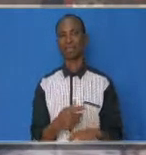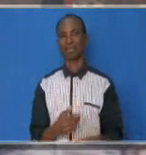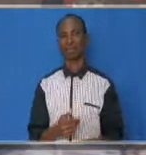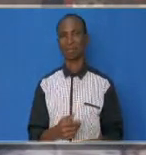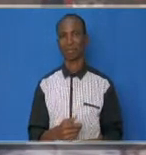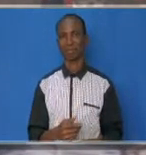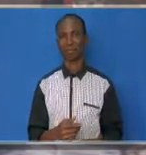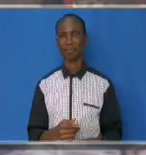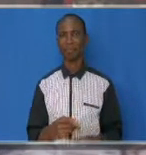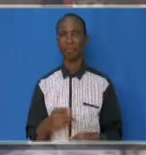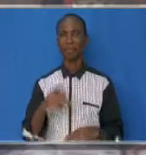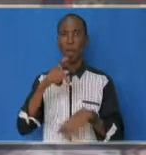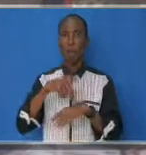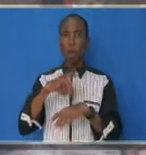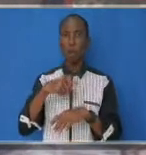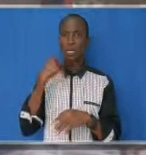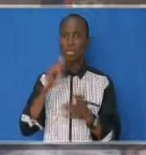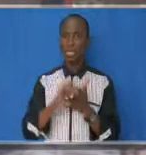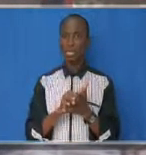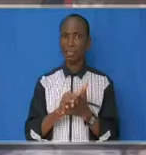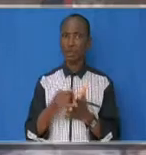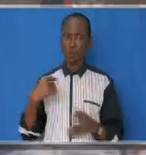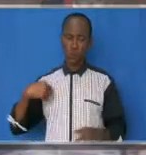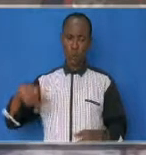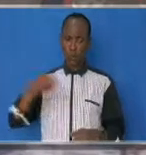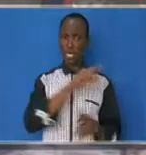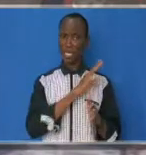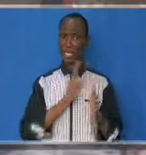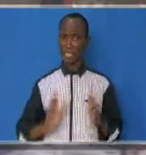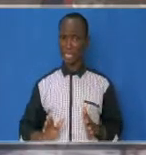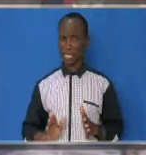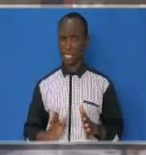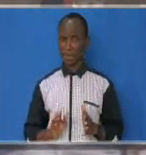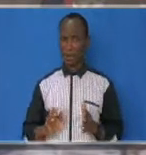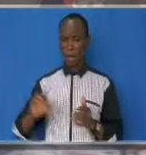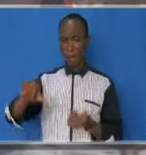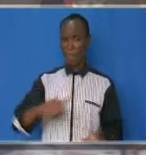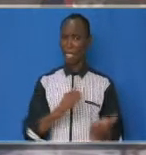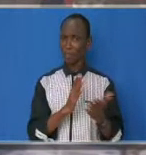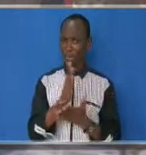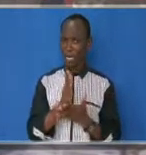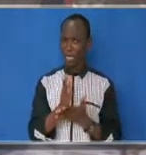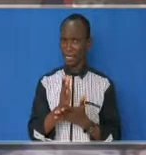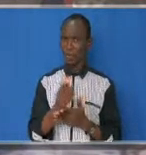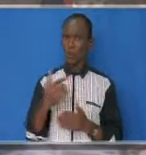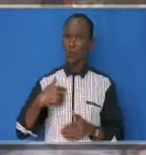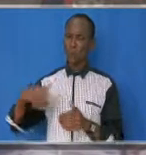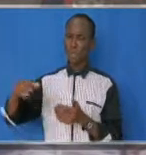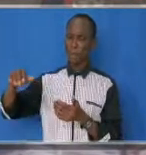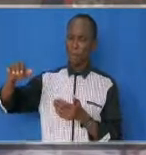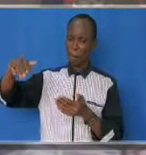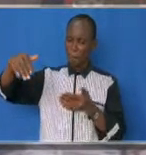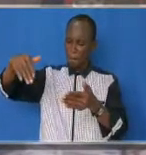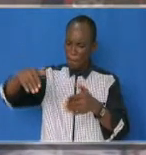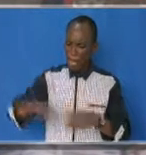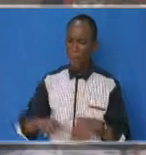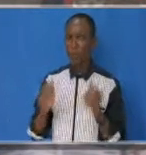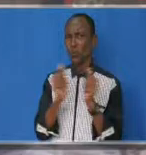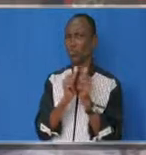method that should be used when administering baptism. Na